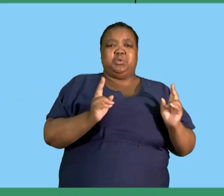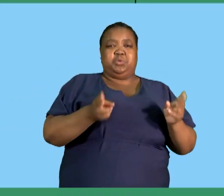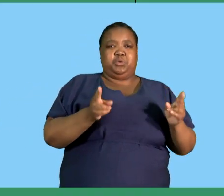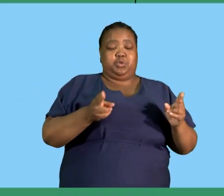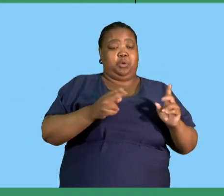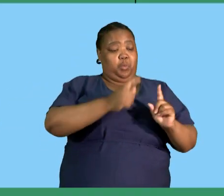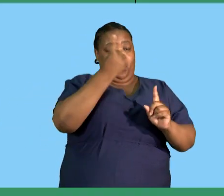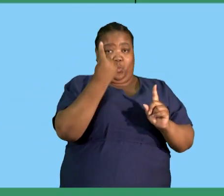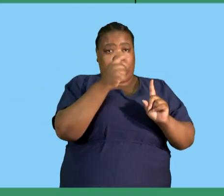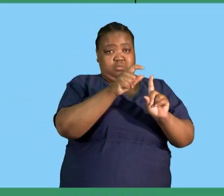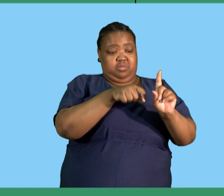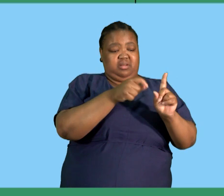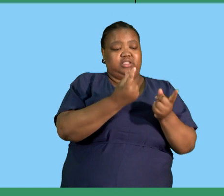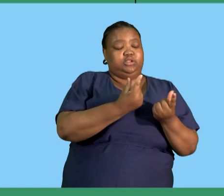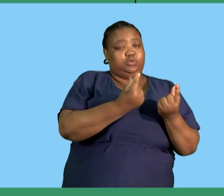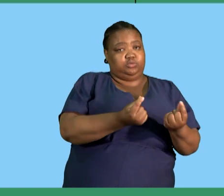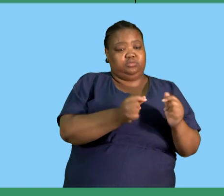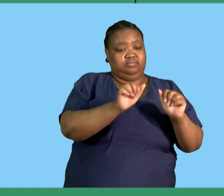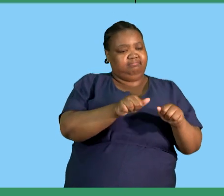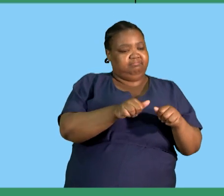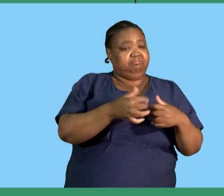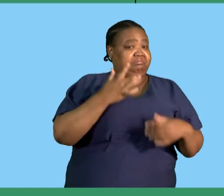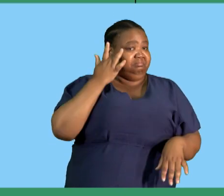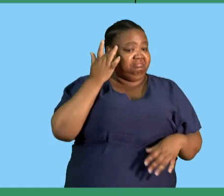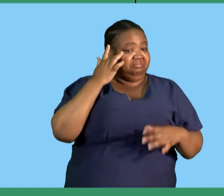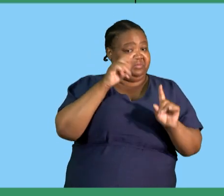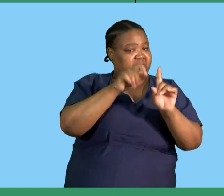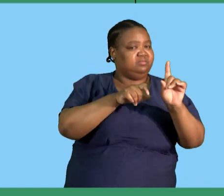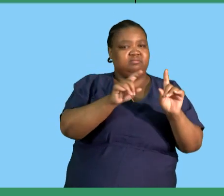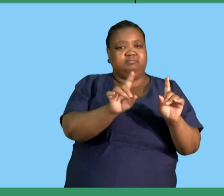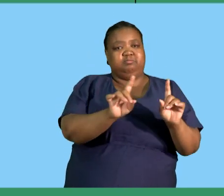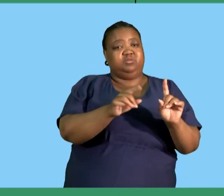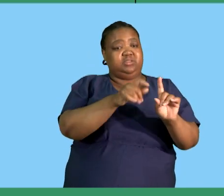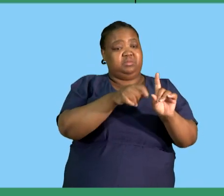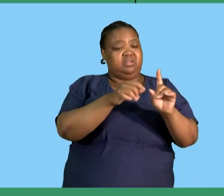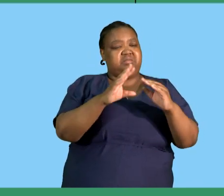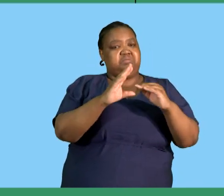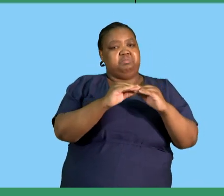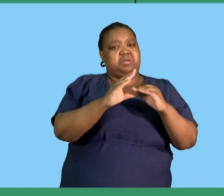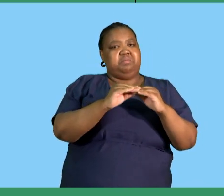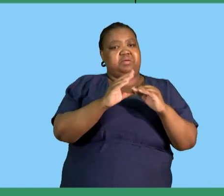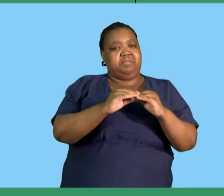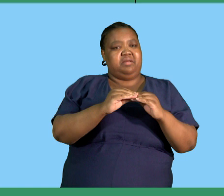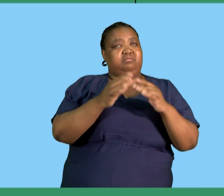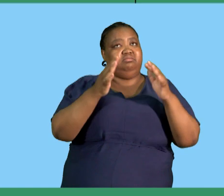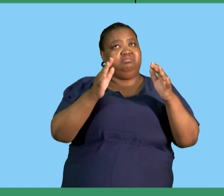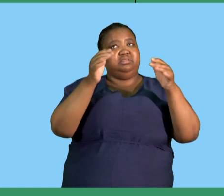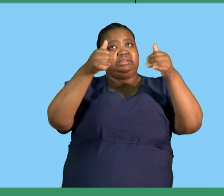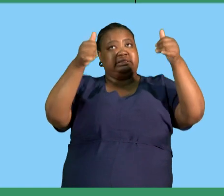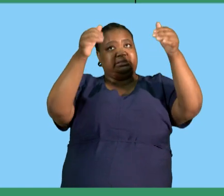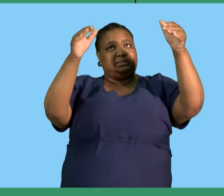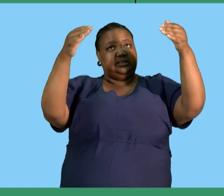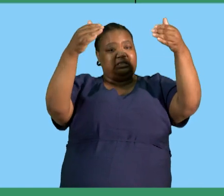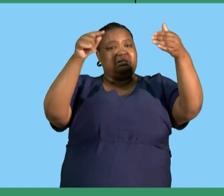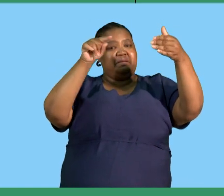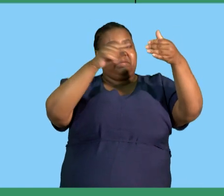often done by a person, but not just a person, not just any person, but that person should be a member of a